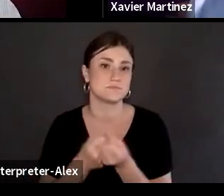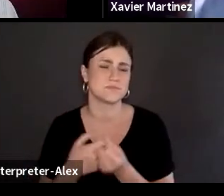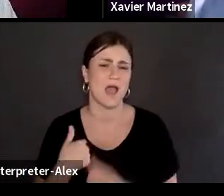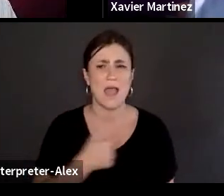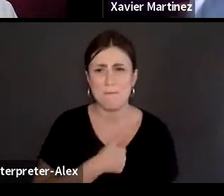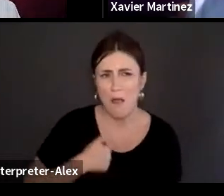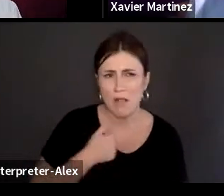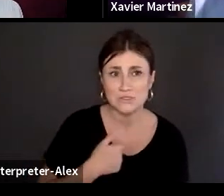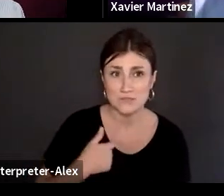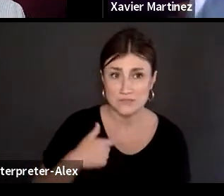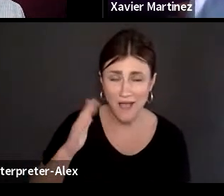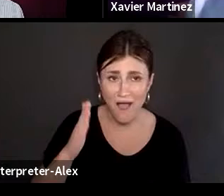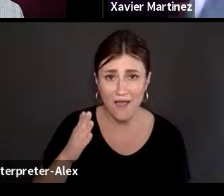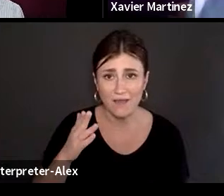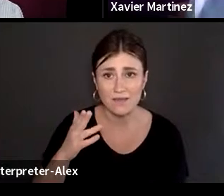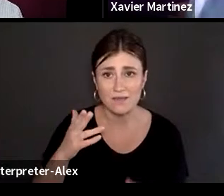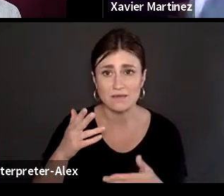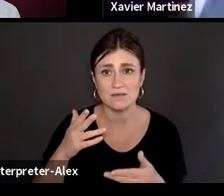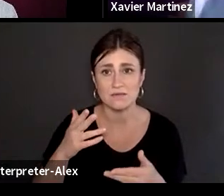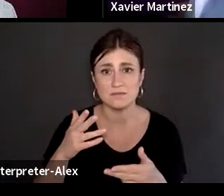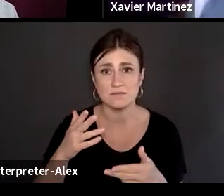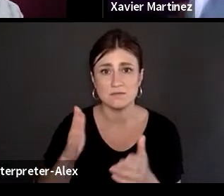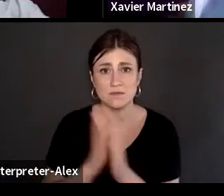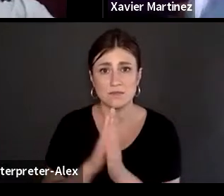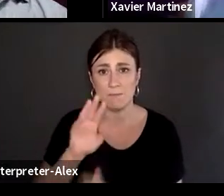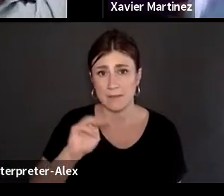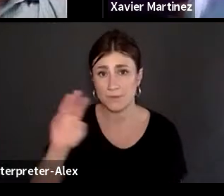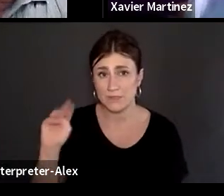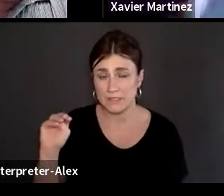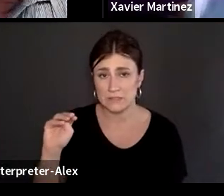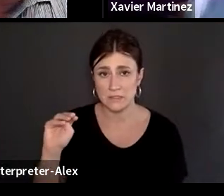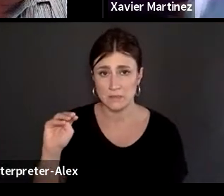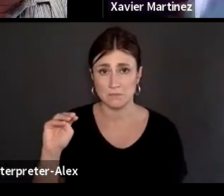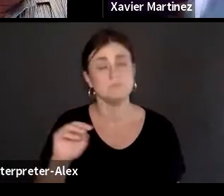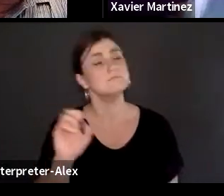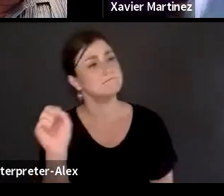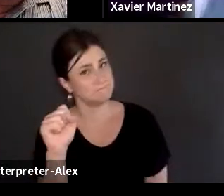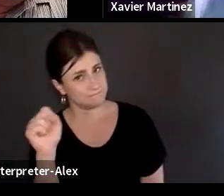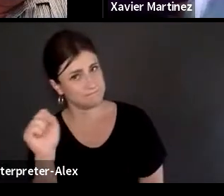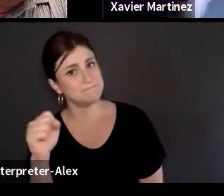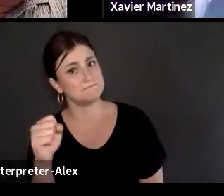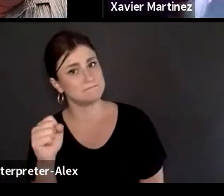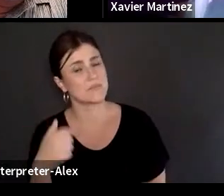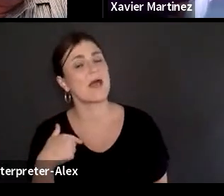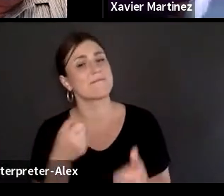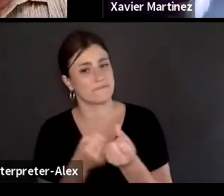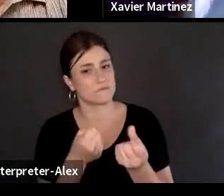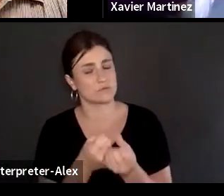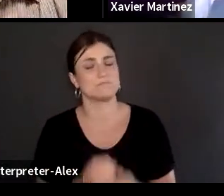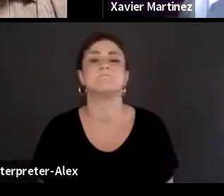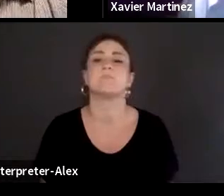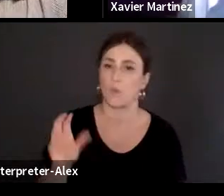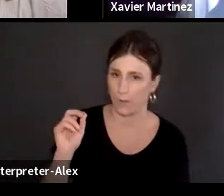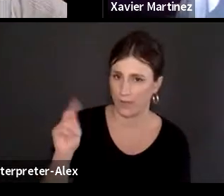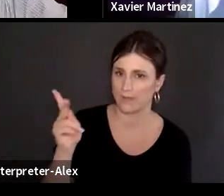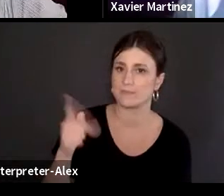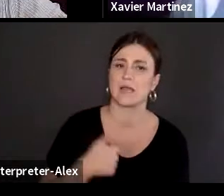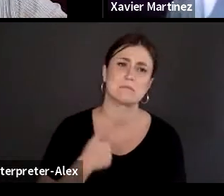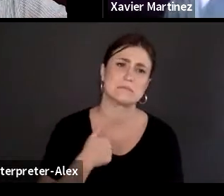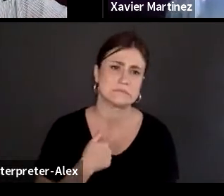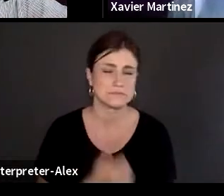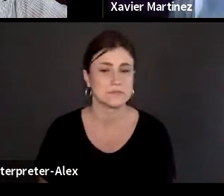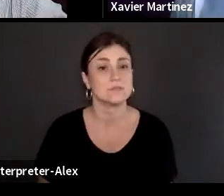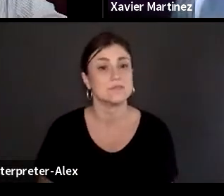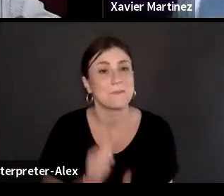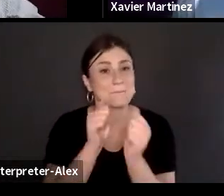I call Councillor Manuel J. Martinez? Yes, you did, and I was in favor of the motion. Okay, I apologize.